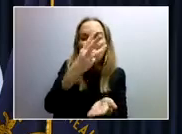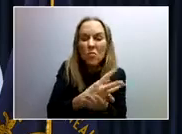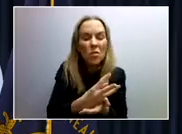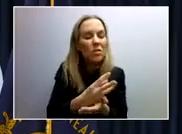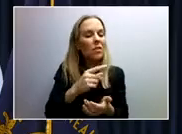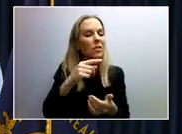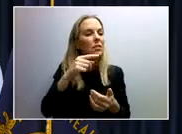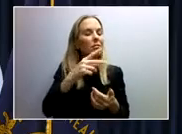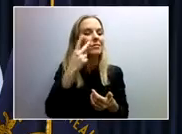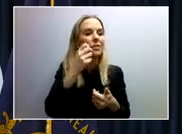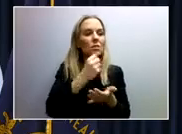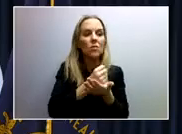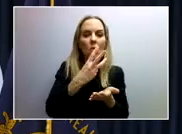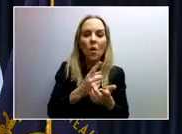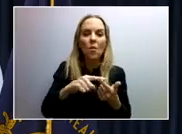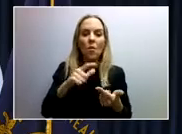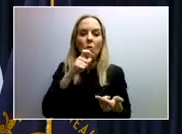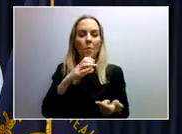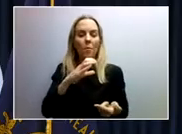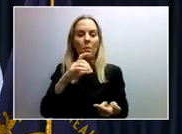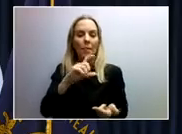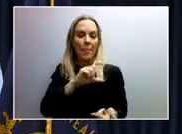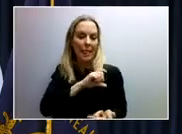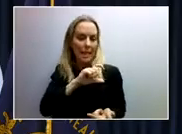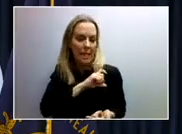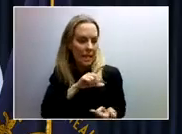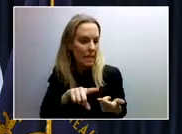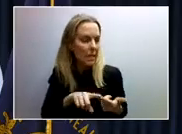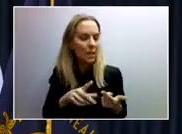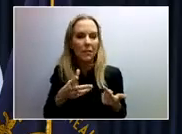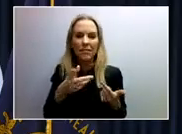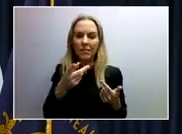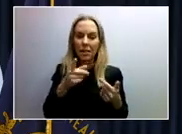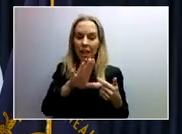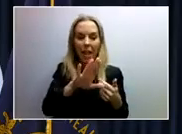in law enforcement, is that we haven't raised our salaries in